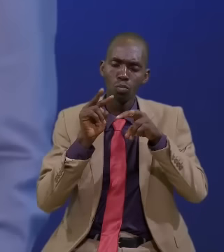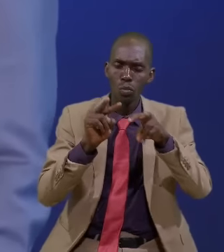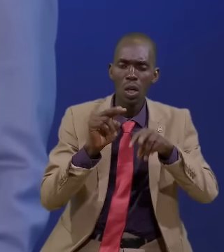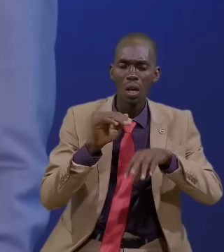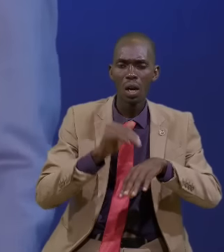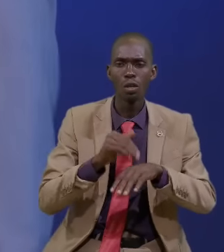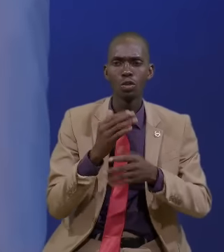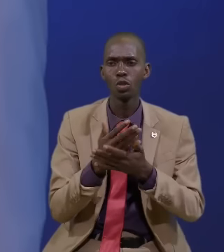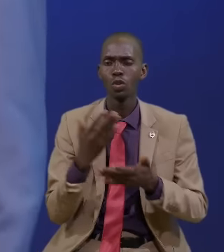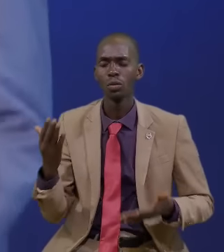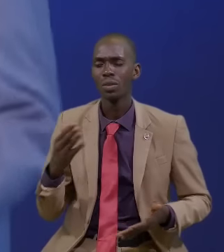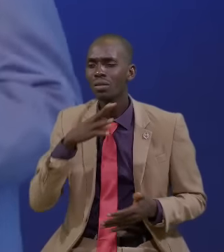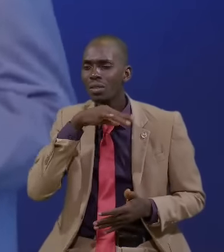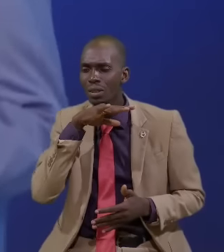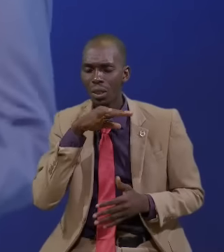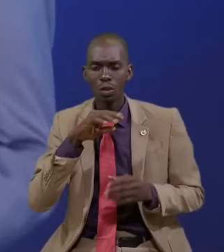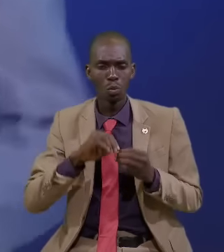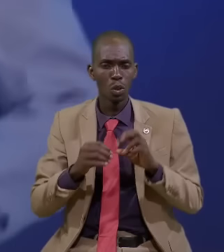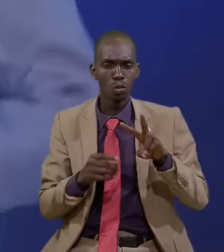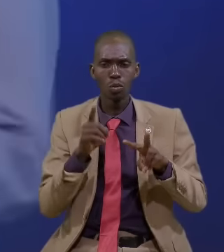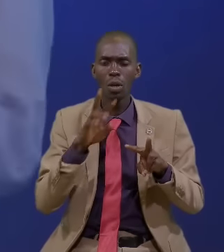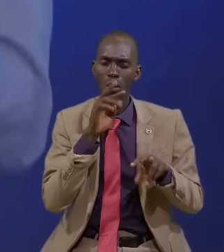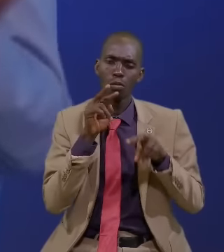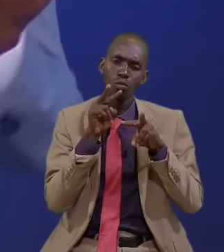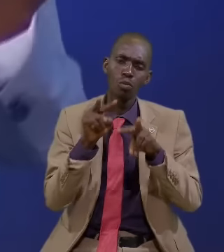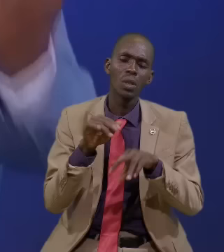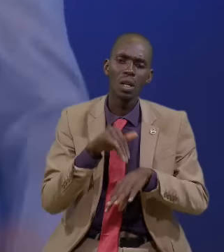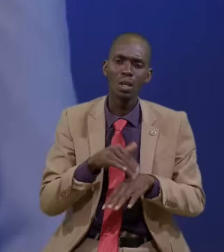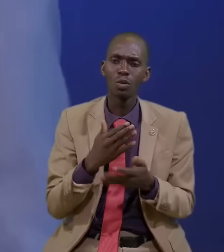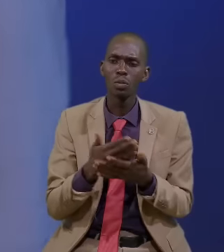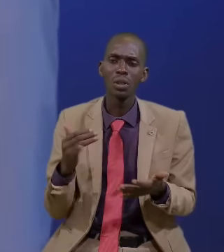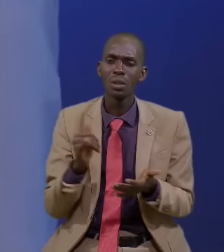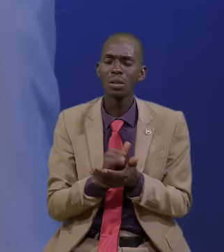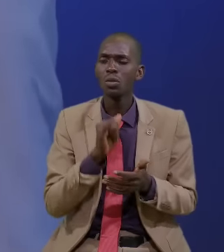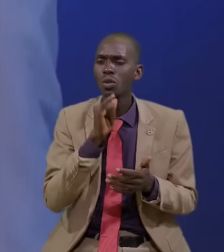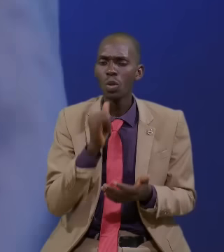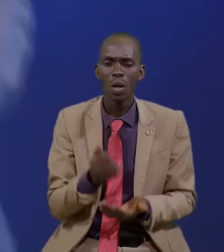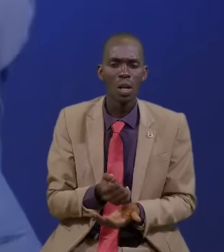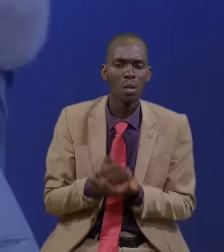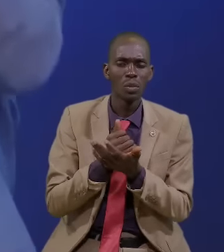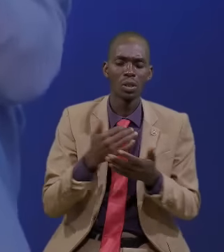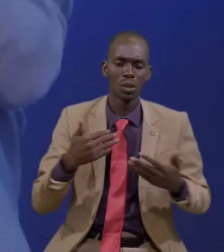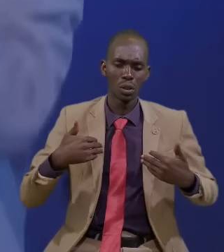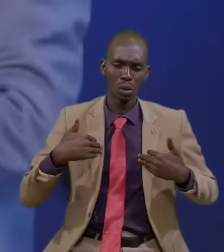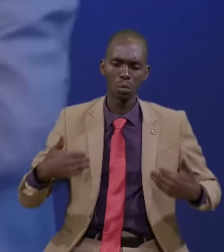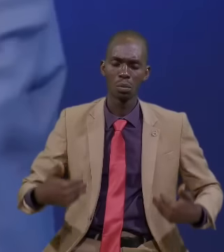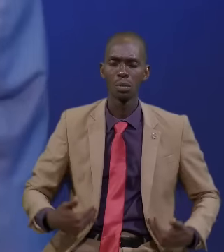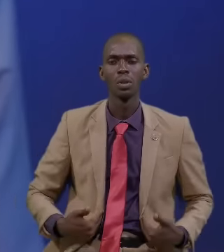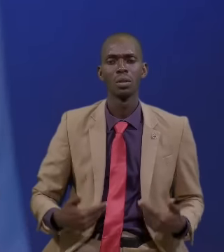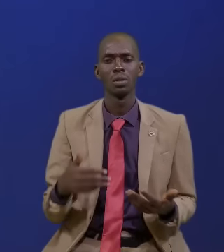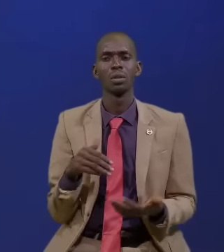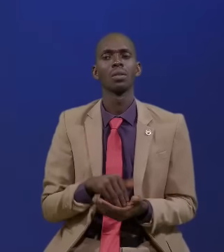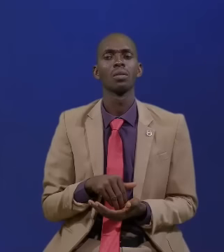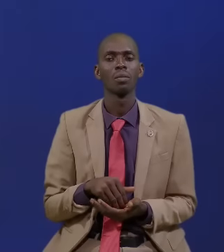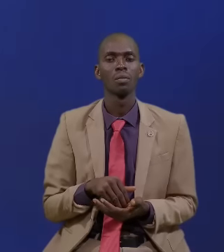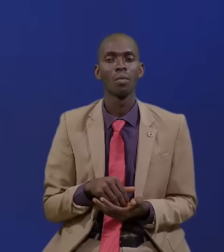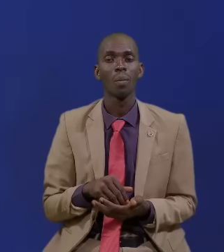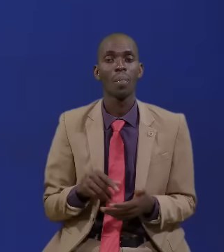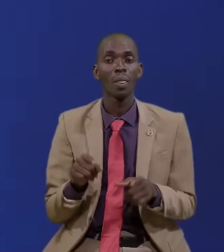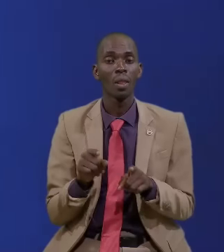sitting down there and their body is not getting the proper exercise. But as you